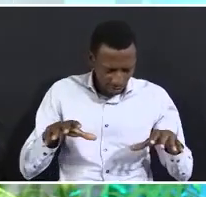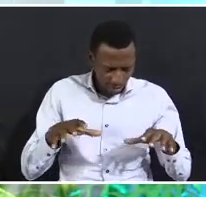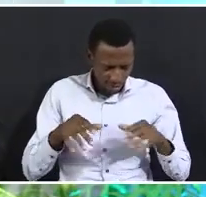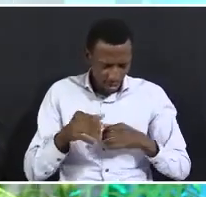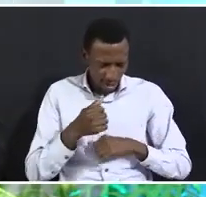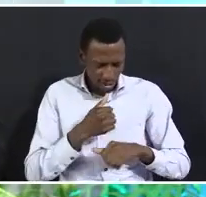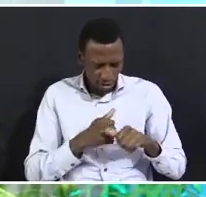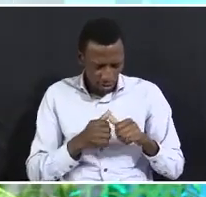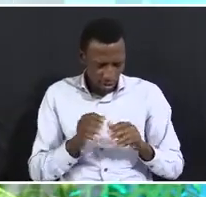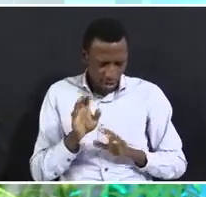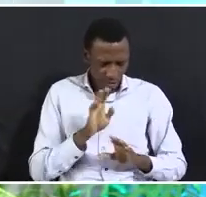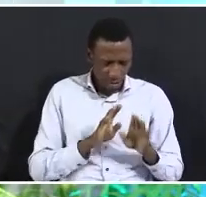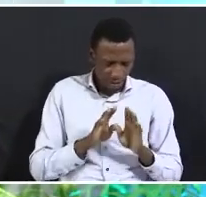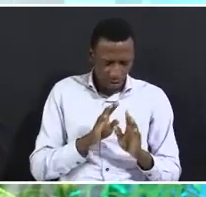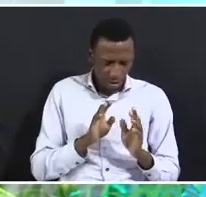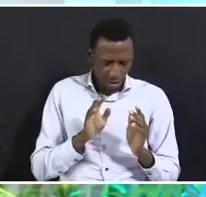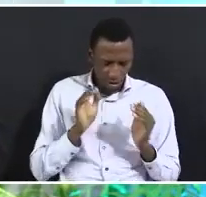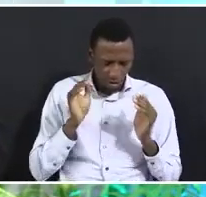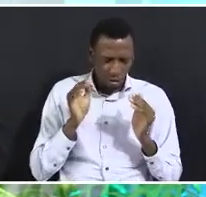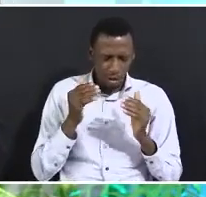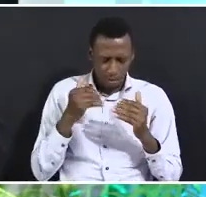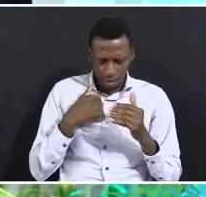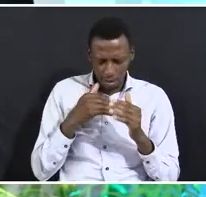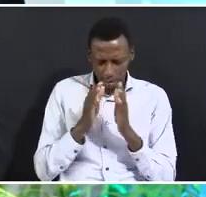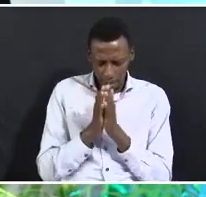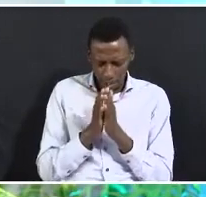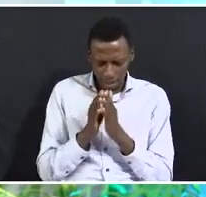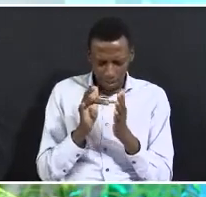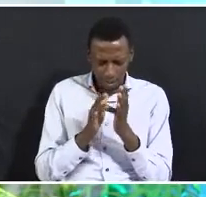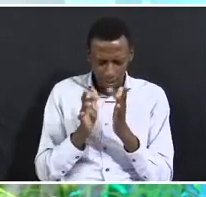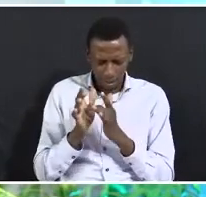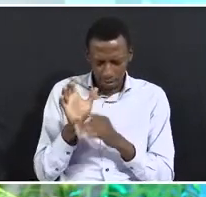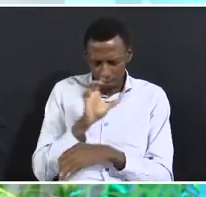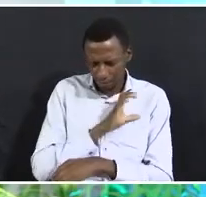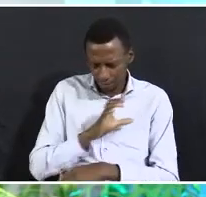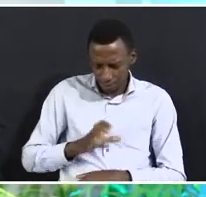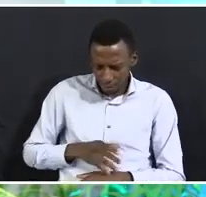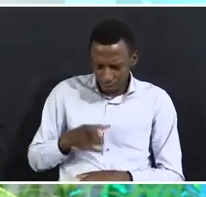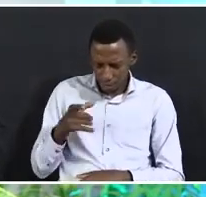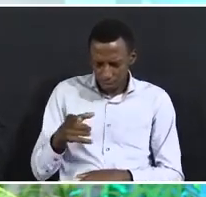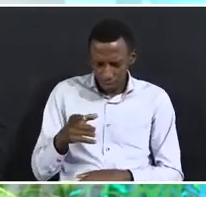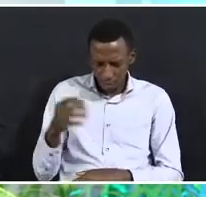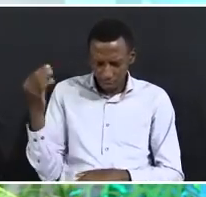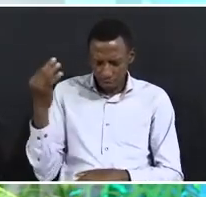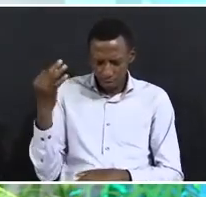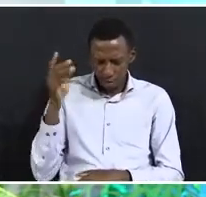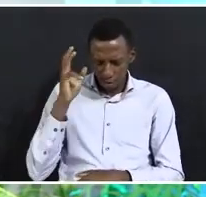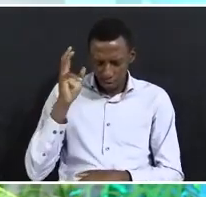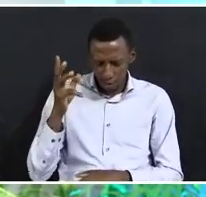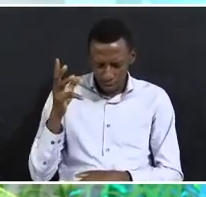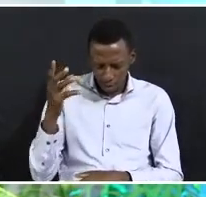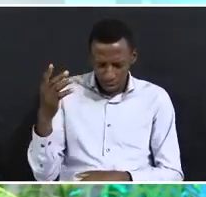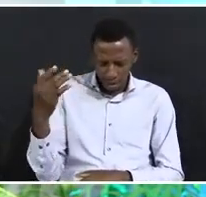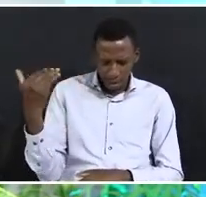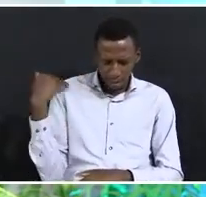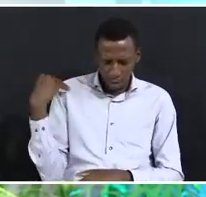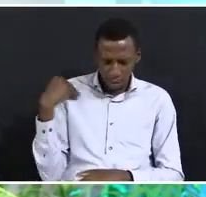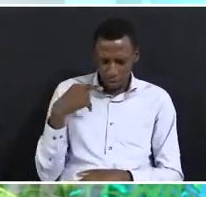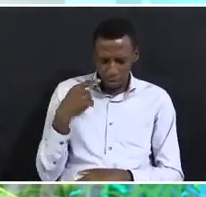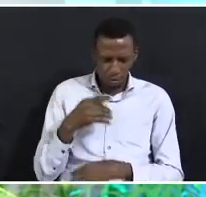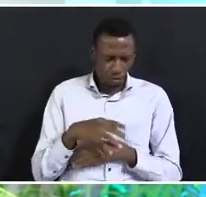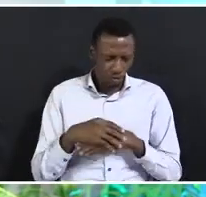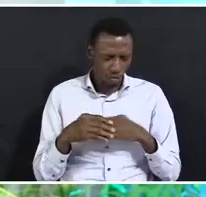towards godliness. I plead, Jesus Christ, that this sermon will disturb the comfortable. May it